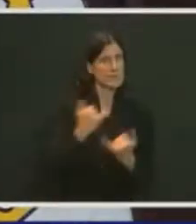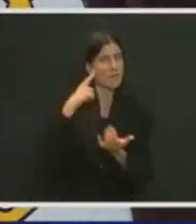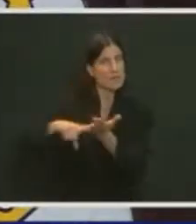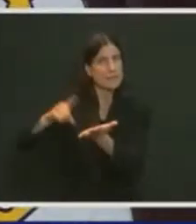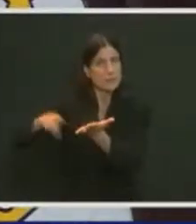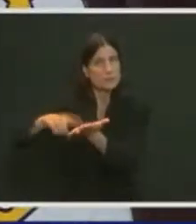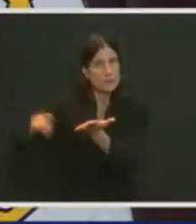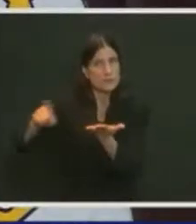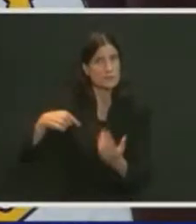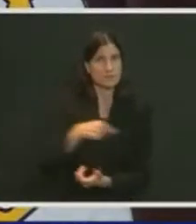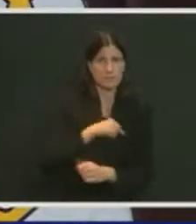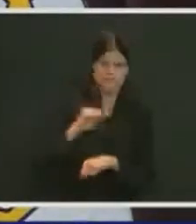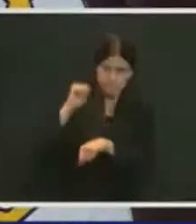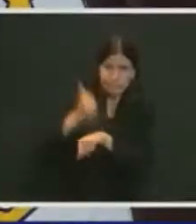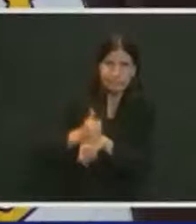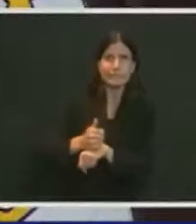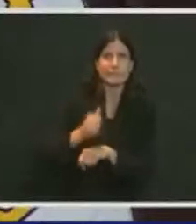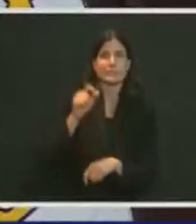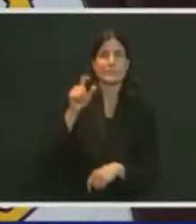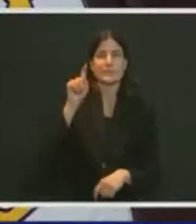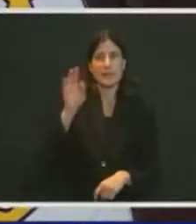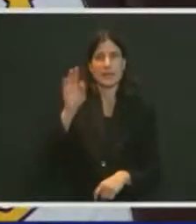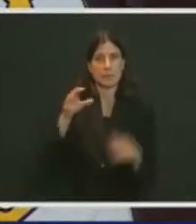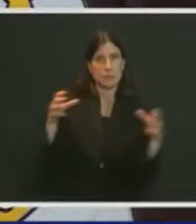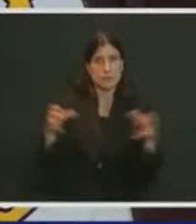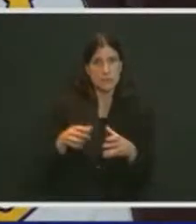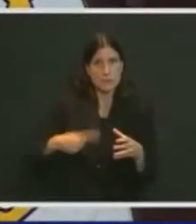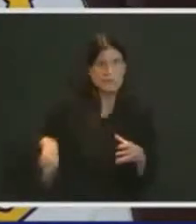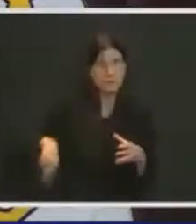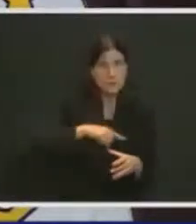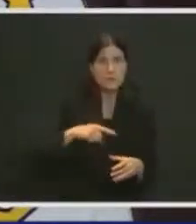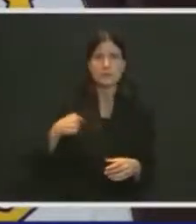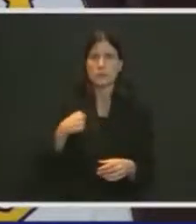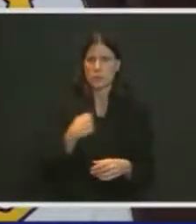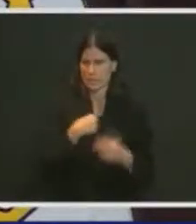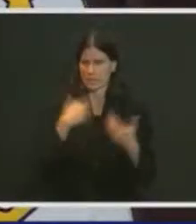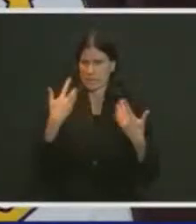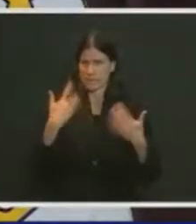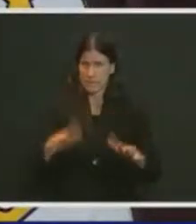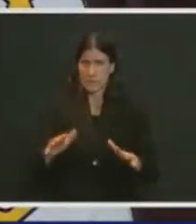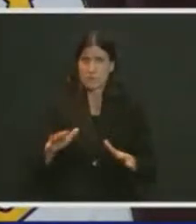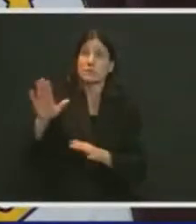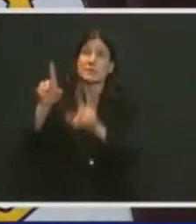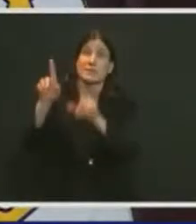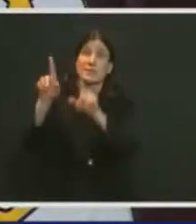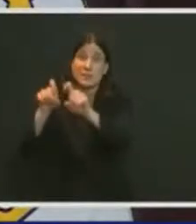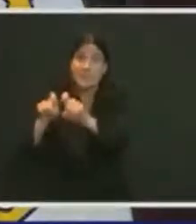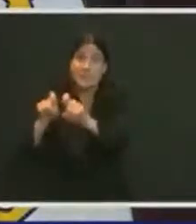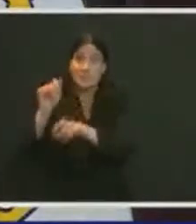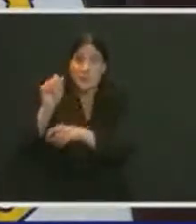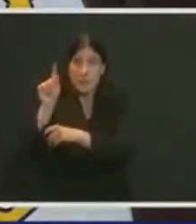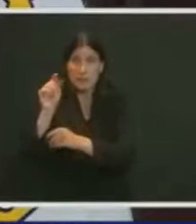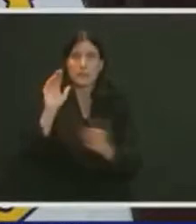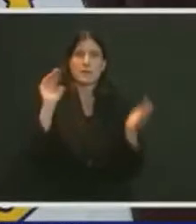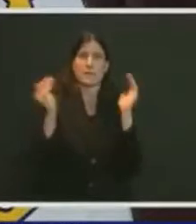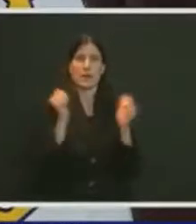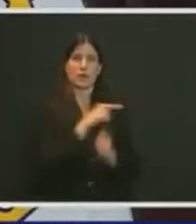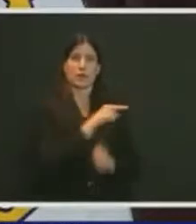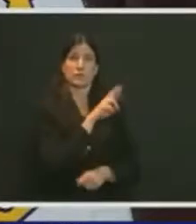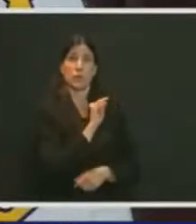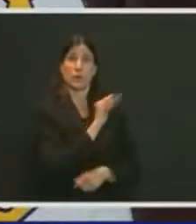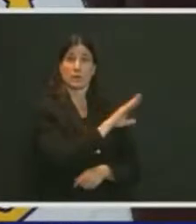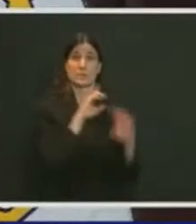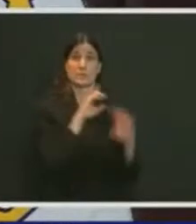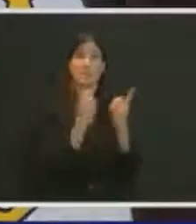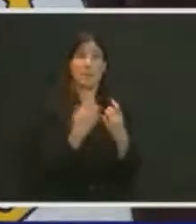have received. We have benefited from very quickly identifying people who are positive. So